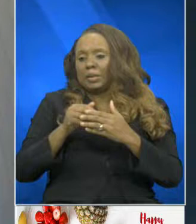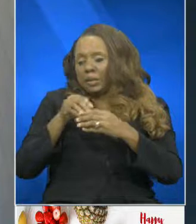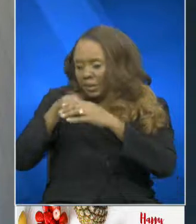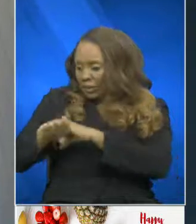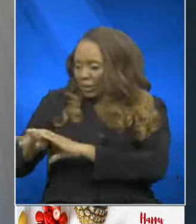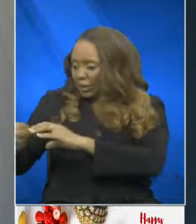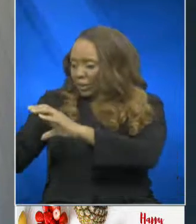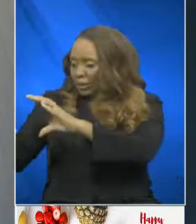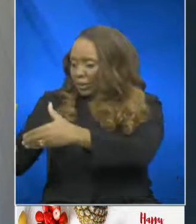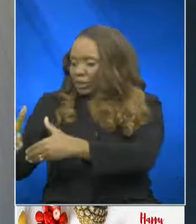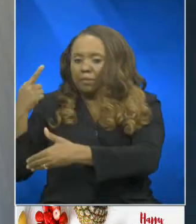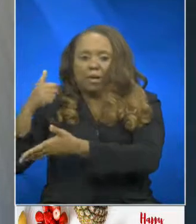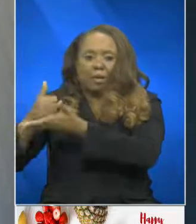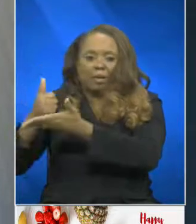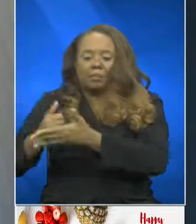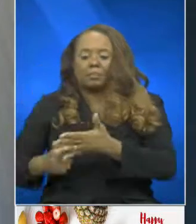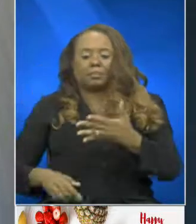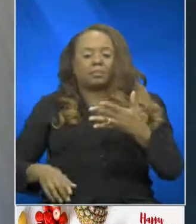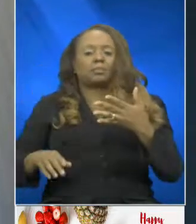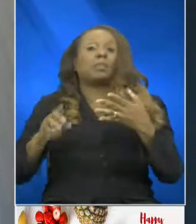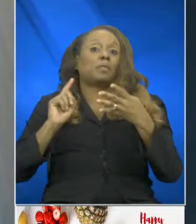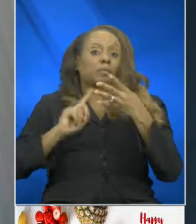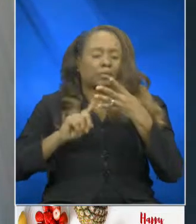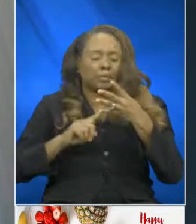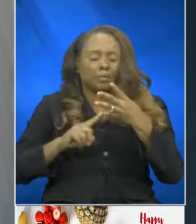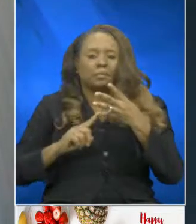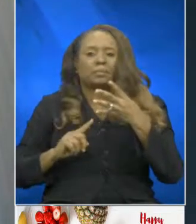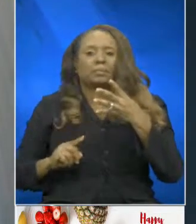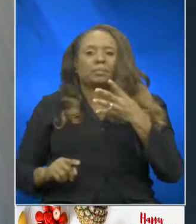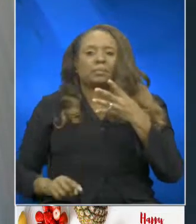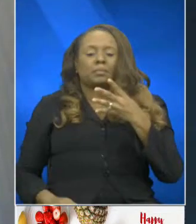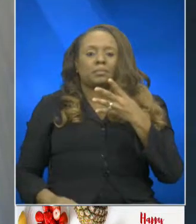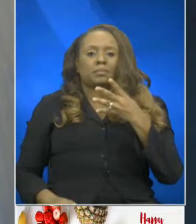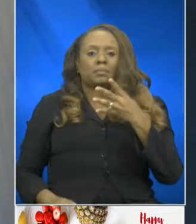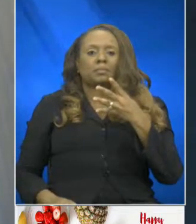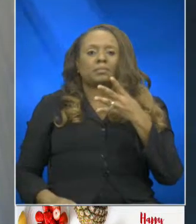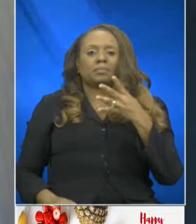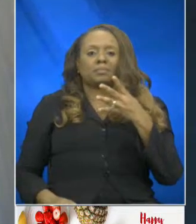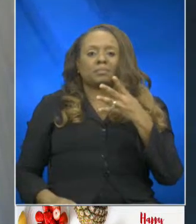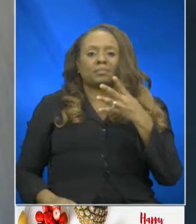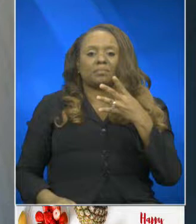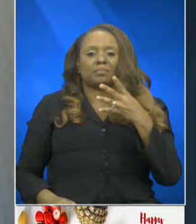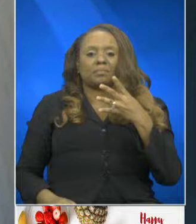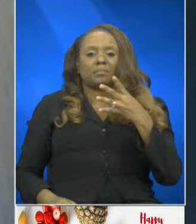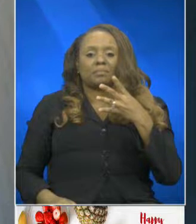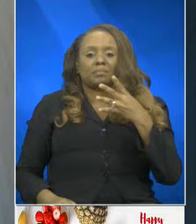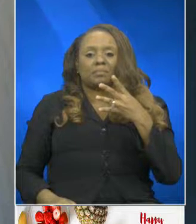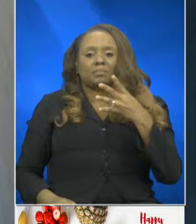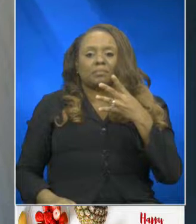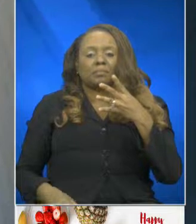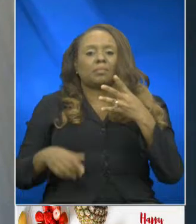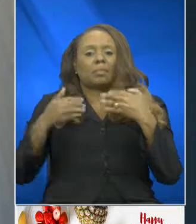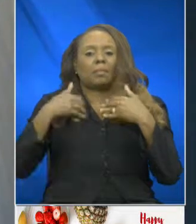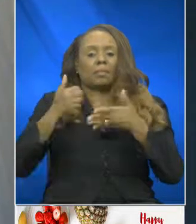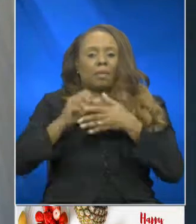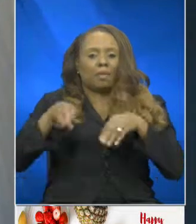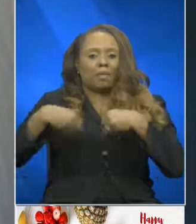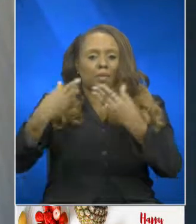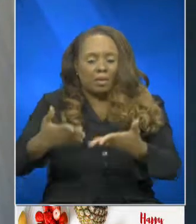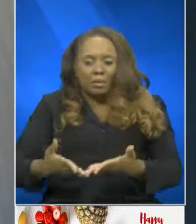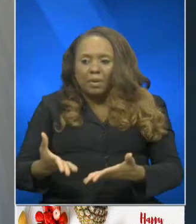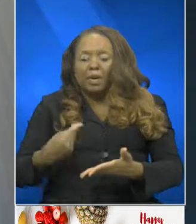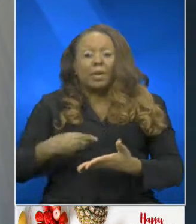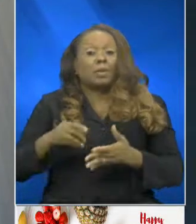rehabilitation. Four, thrombolysis is available to all Barbadians. And again, time.